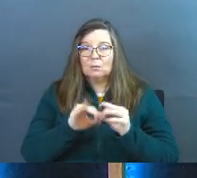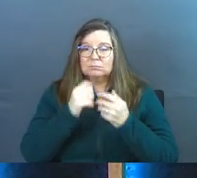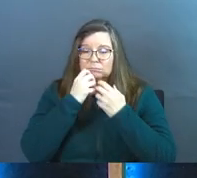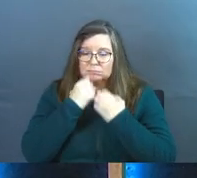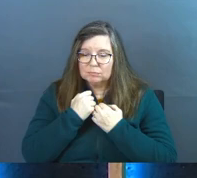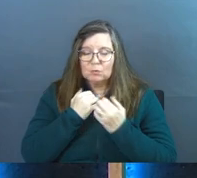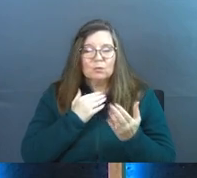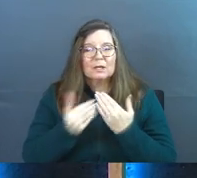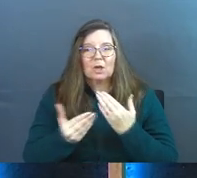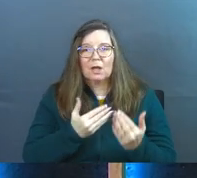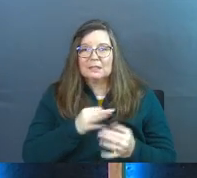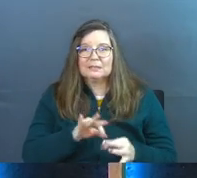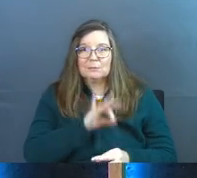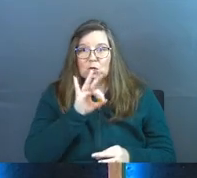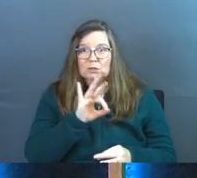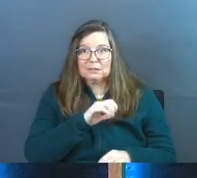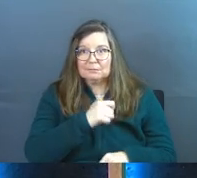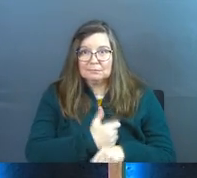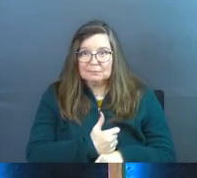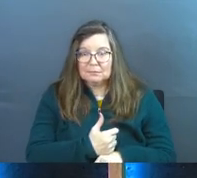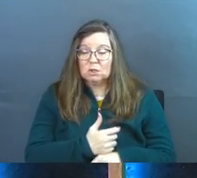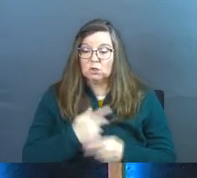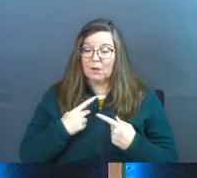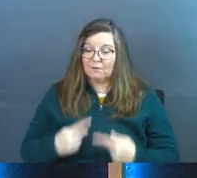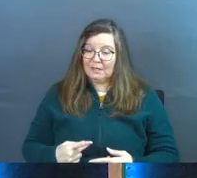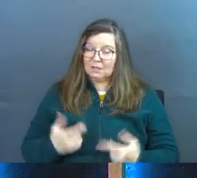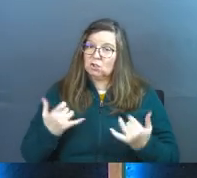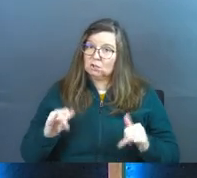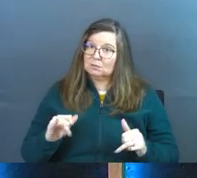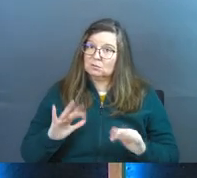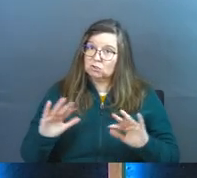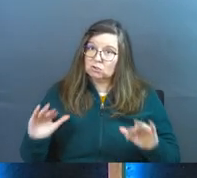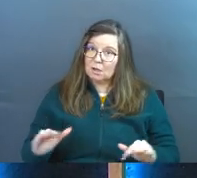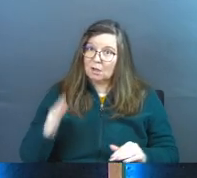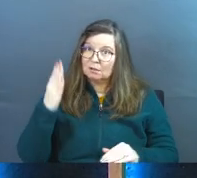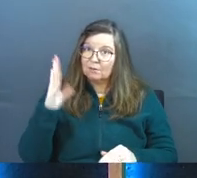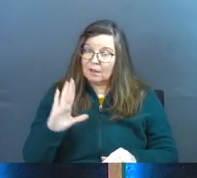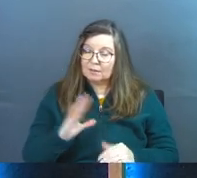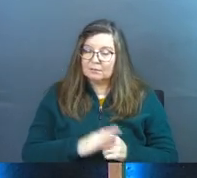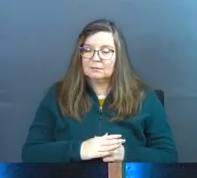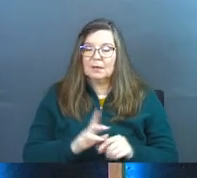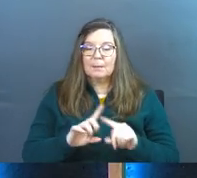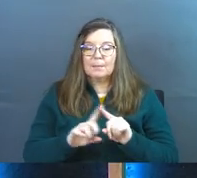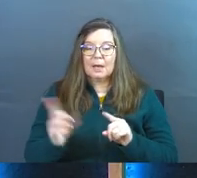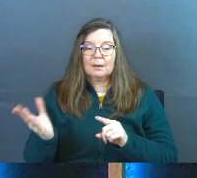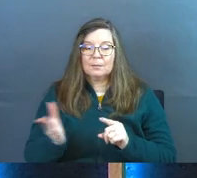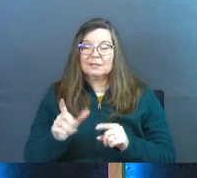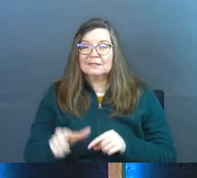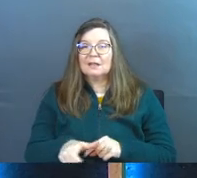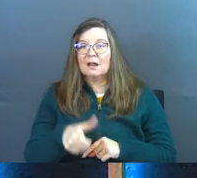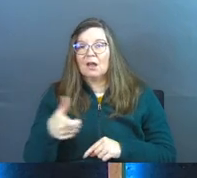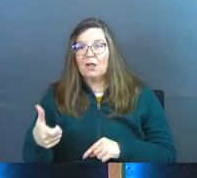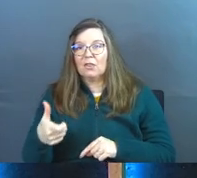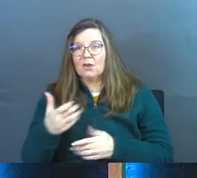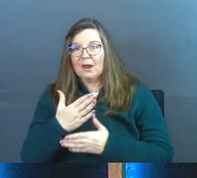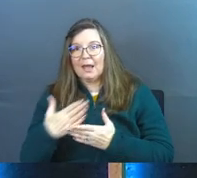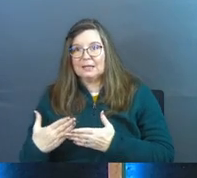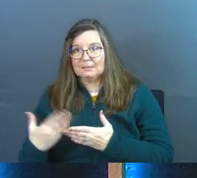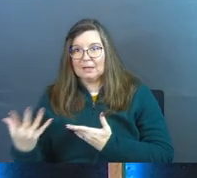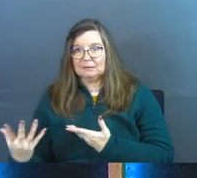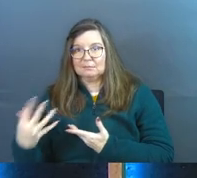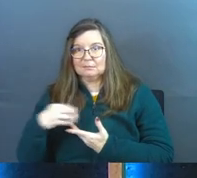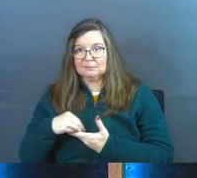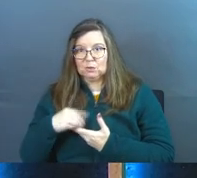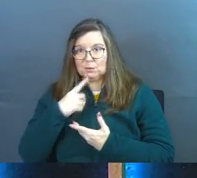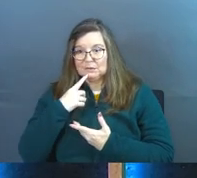spiritual position is. So physically, you're a child of God. Yeah. But it brings in another aspect here